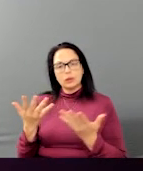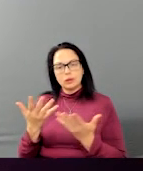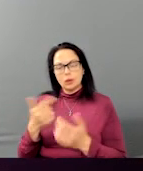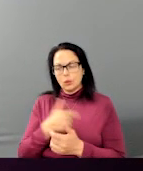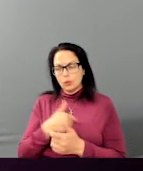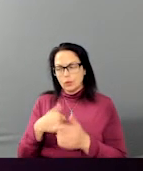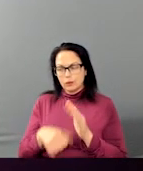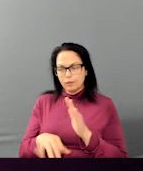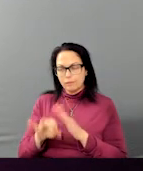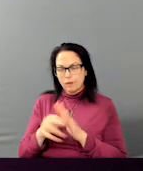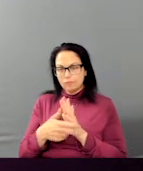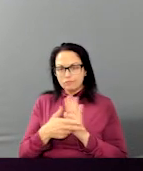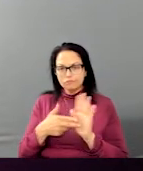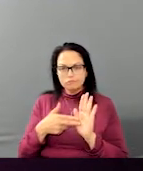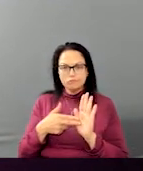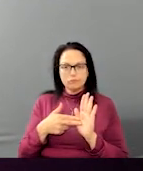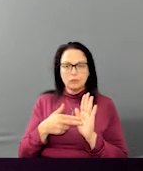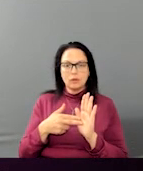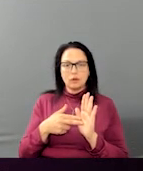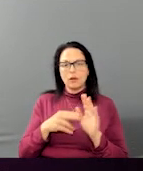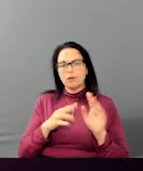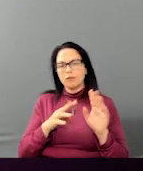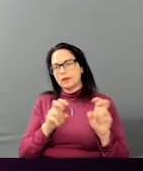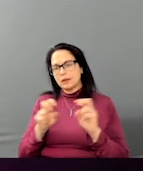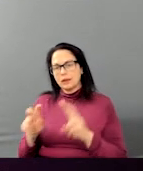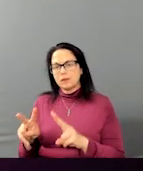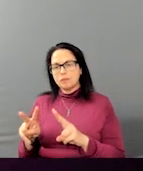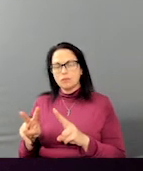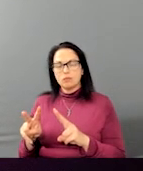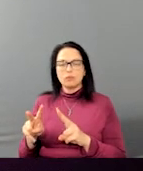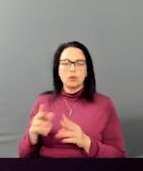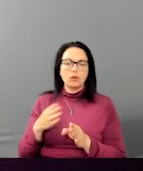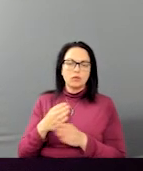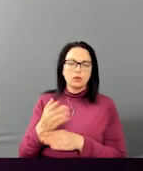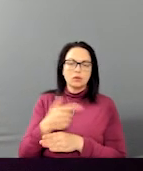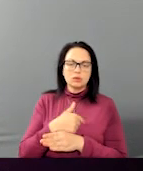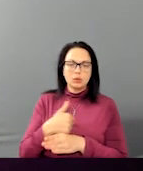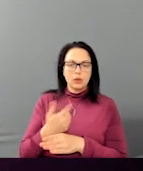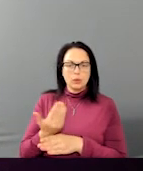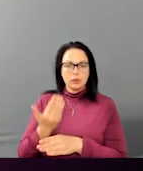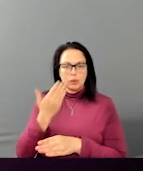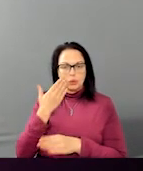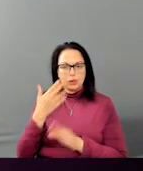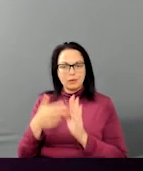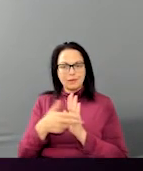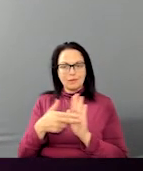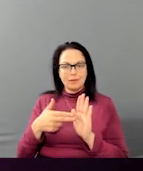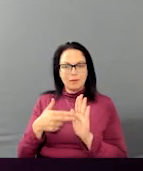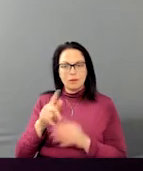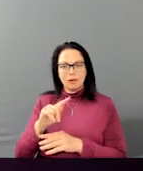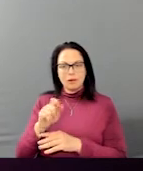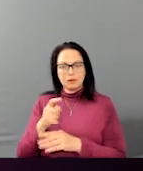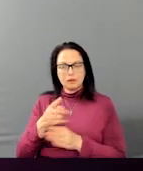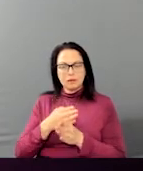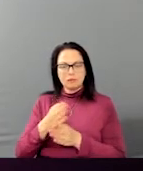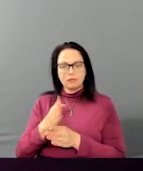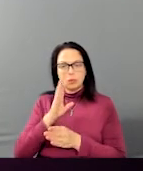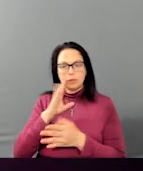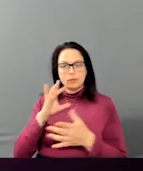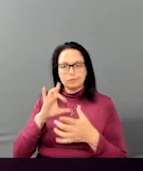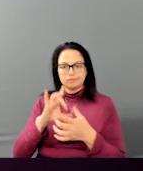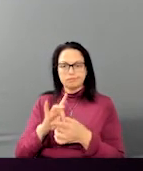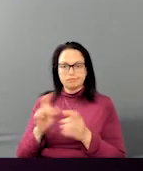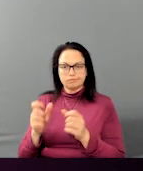by the label of the input field so that we know that the label and the text field are associated